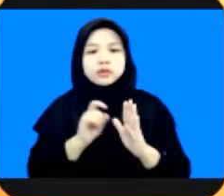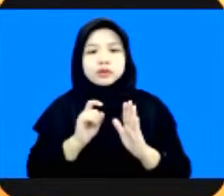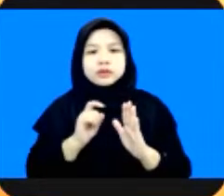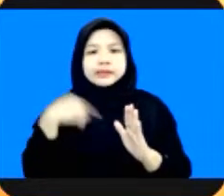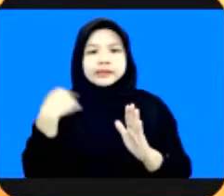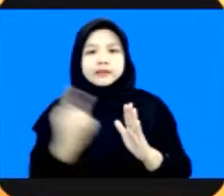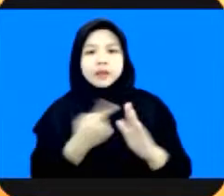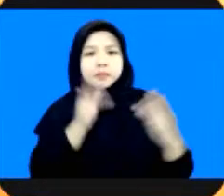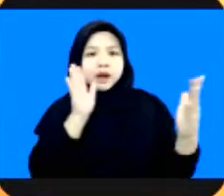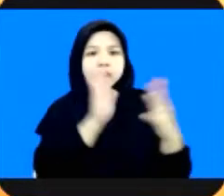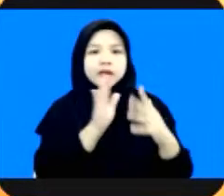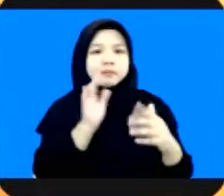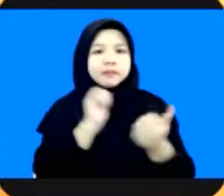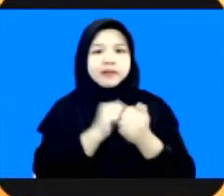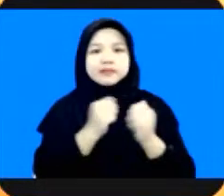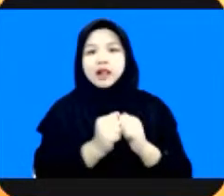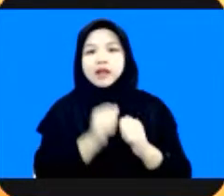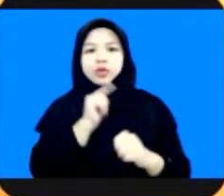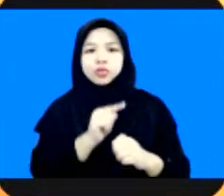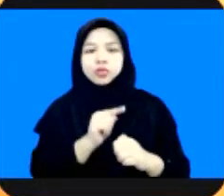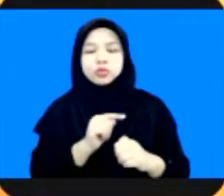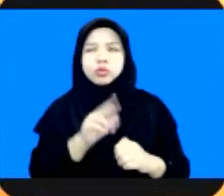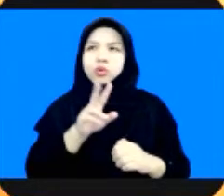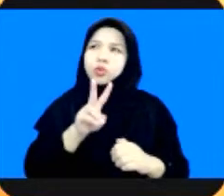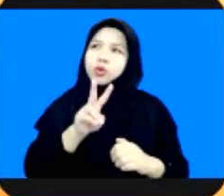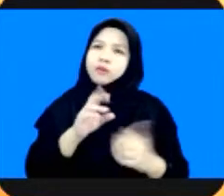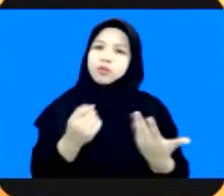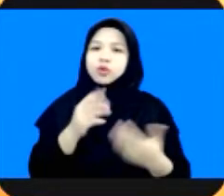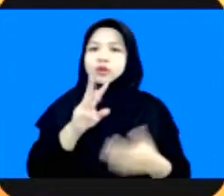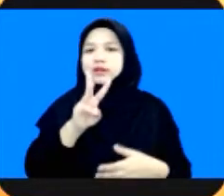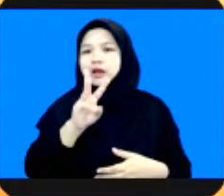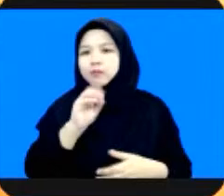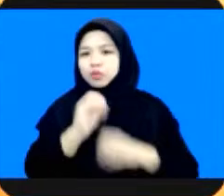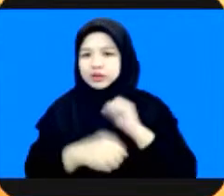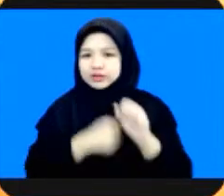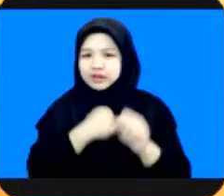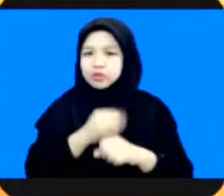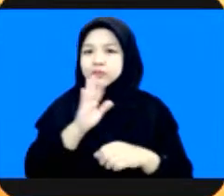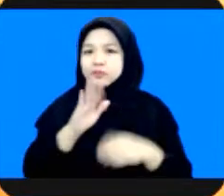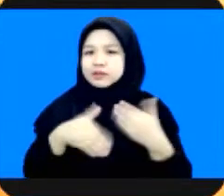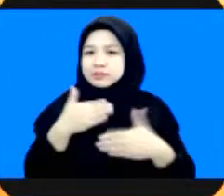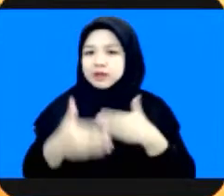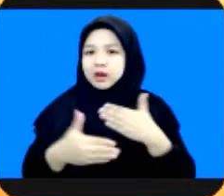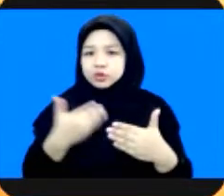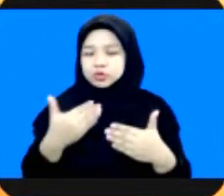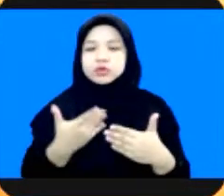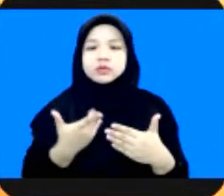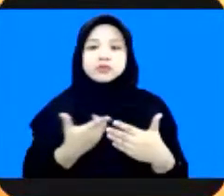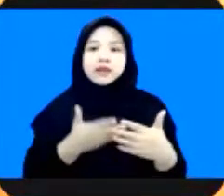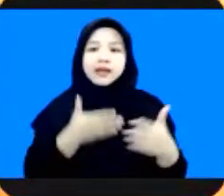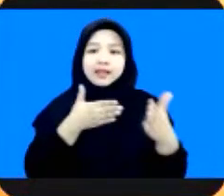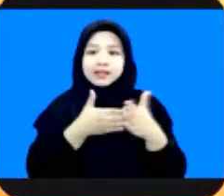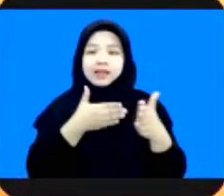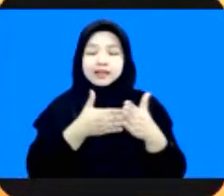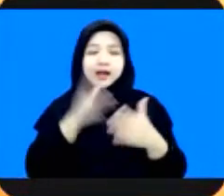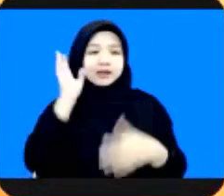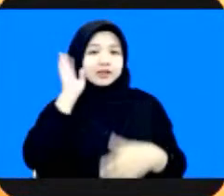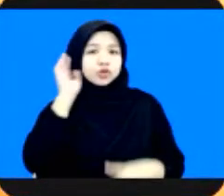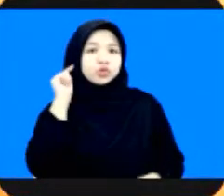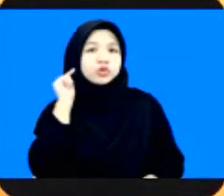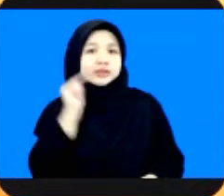but still going on. And I think the challenges about this issue is